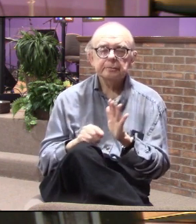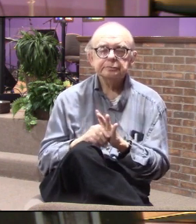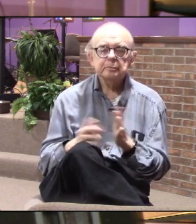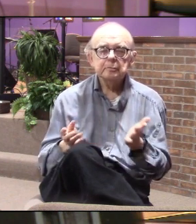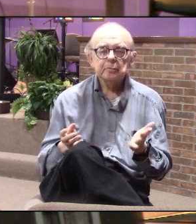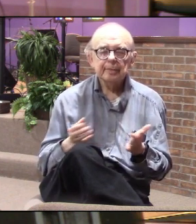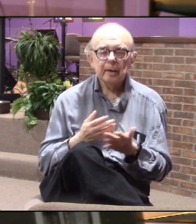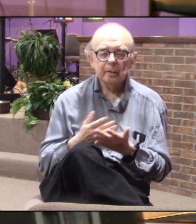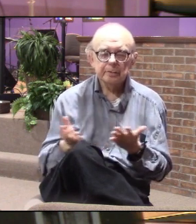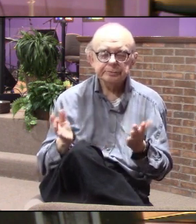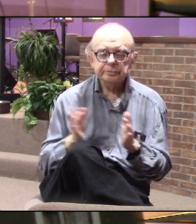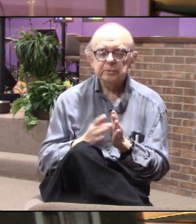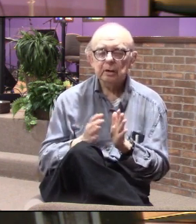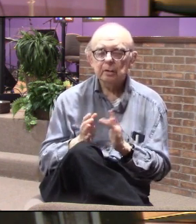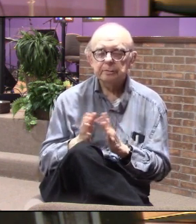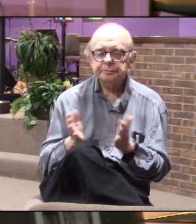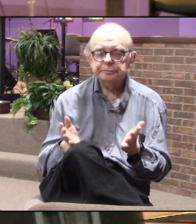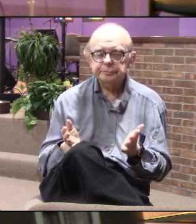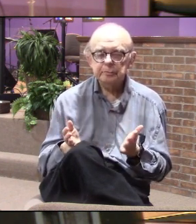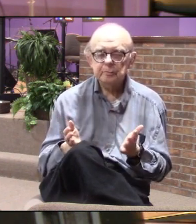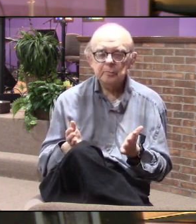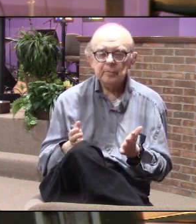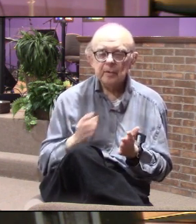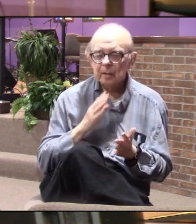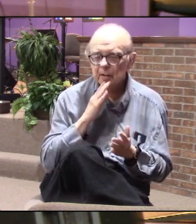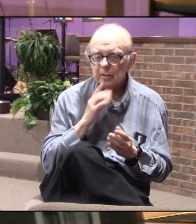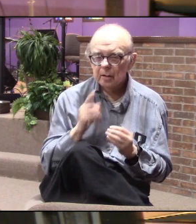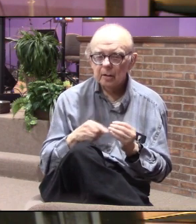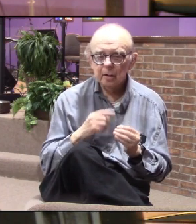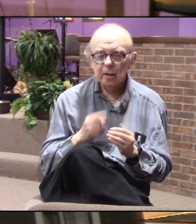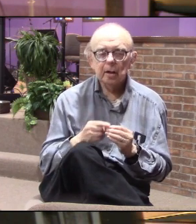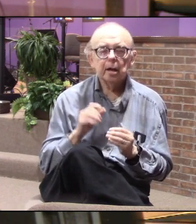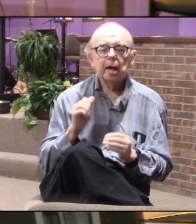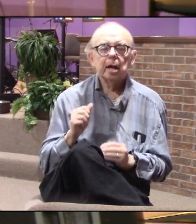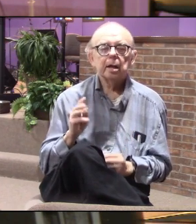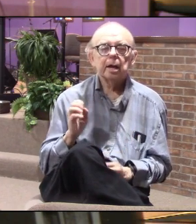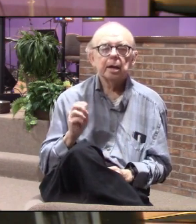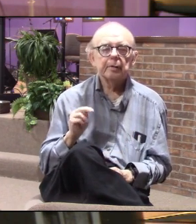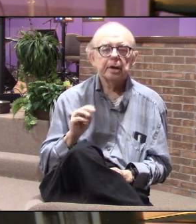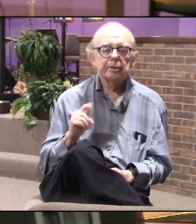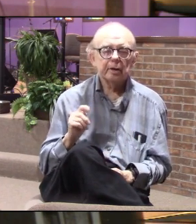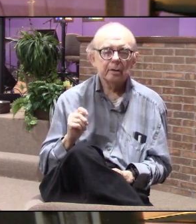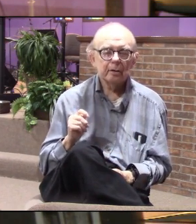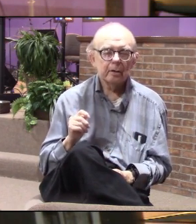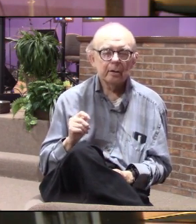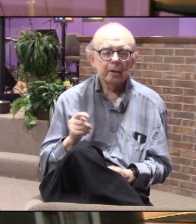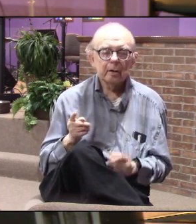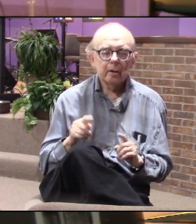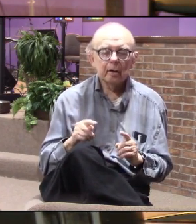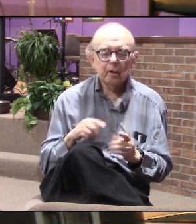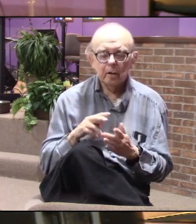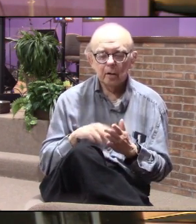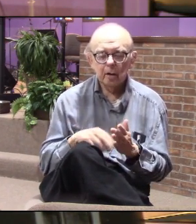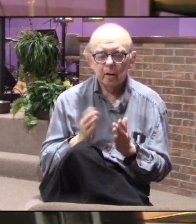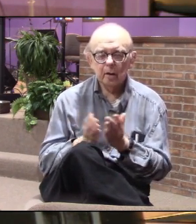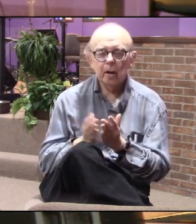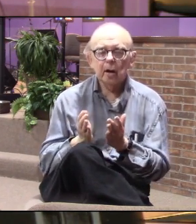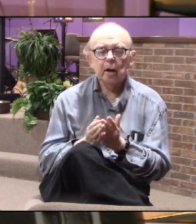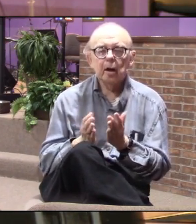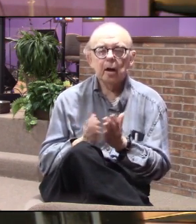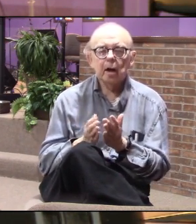or a thing in the Bible, and it talks about lament, okay? And when you read the book